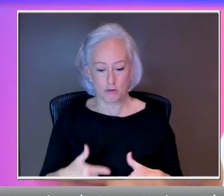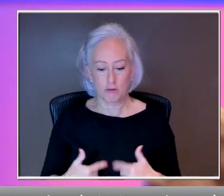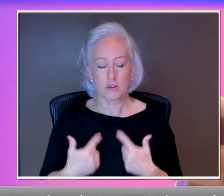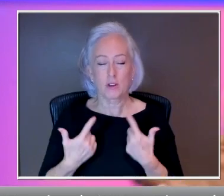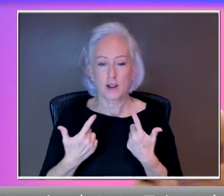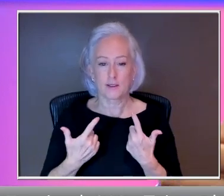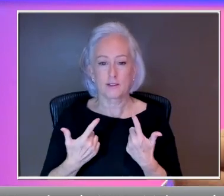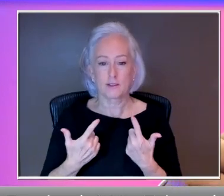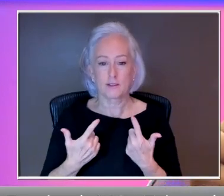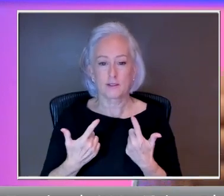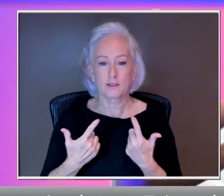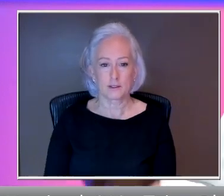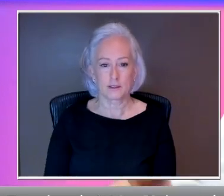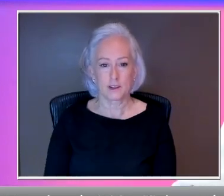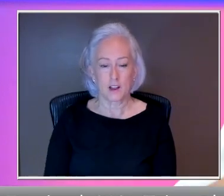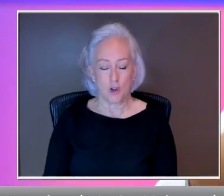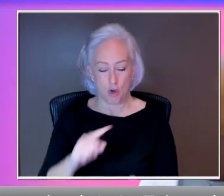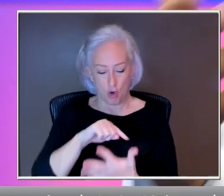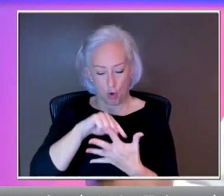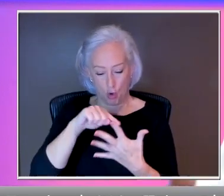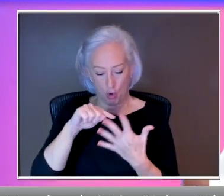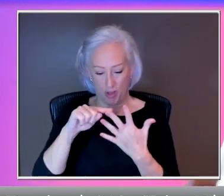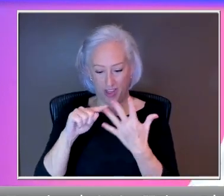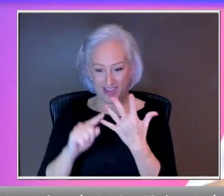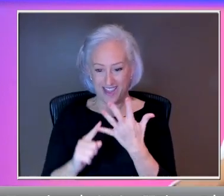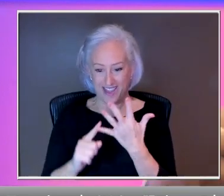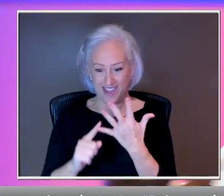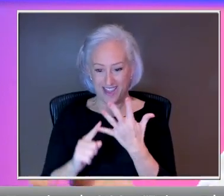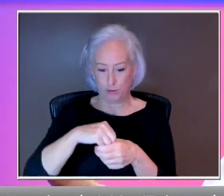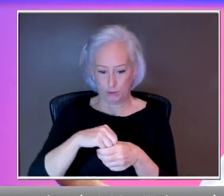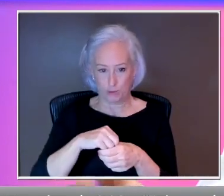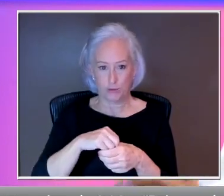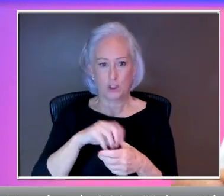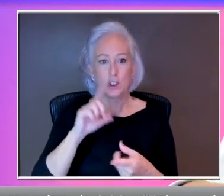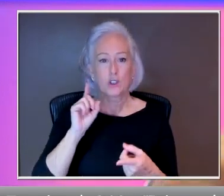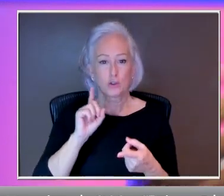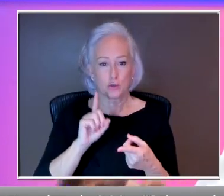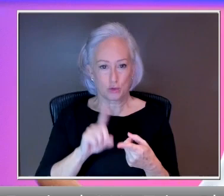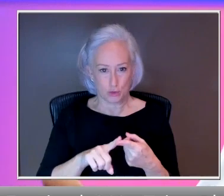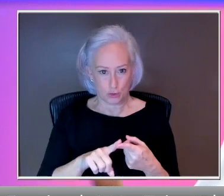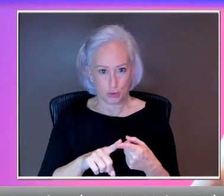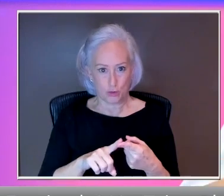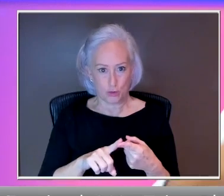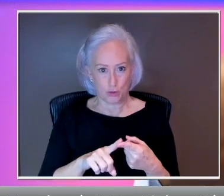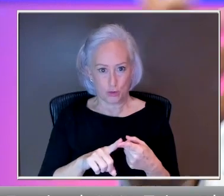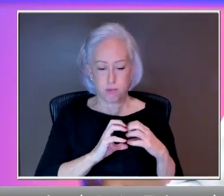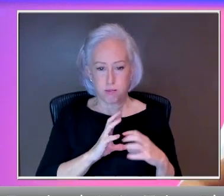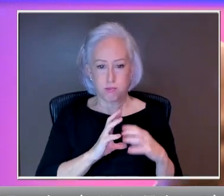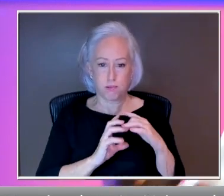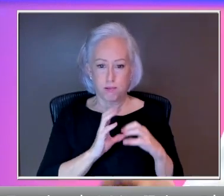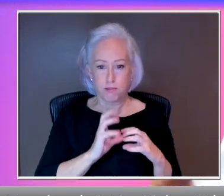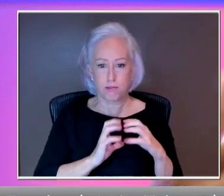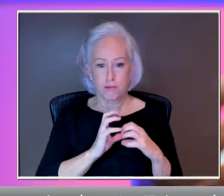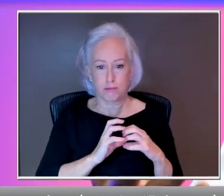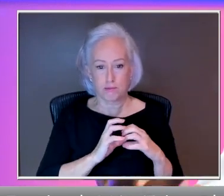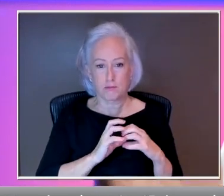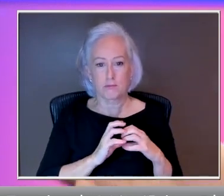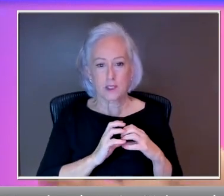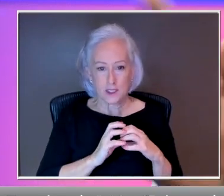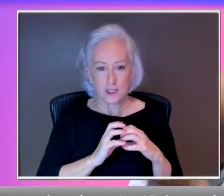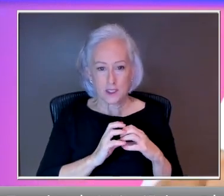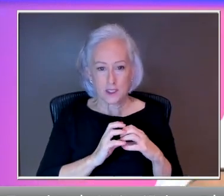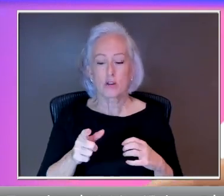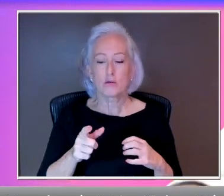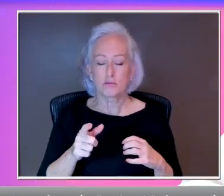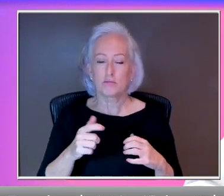those contributed to the tachycardia and probably the racing heart. Increased adrenaline was causing her to have some of these,